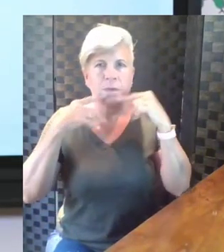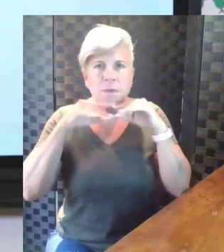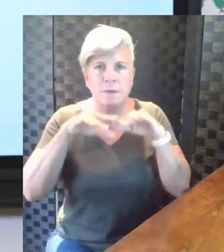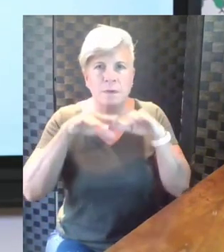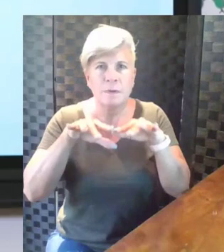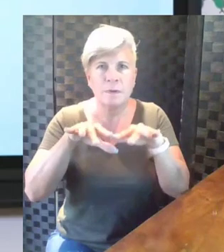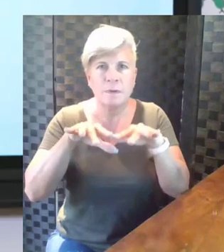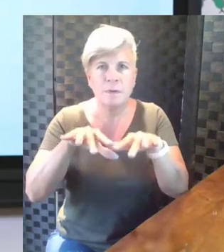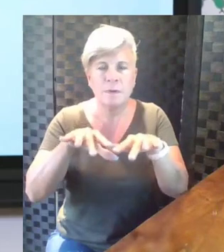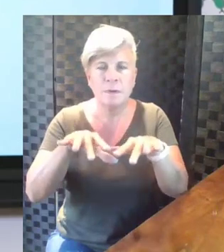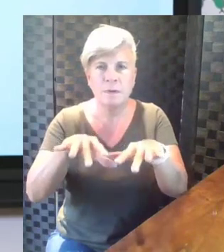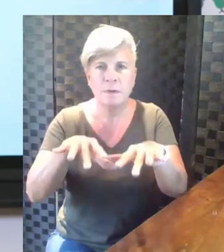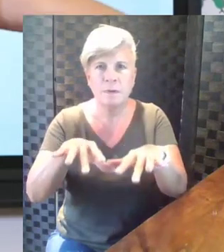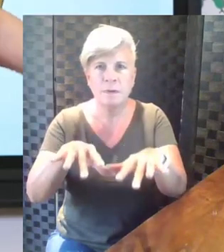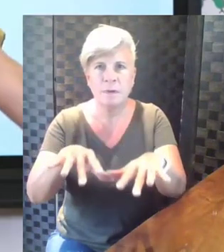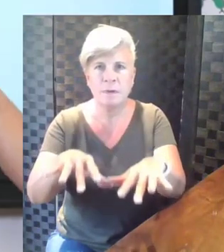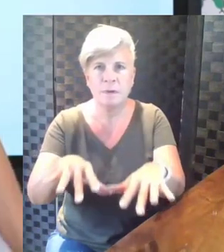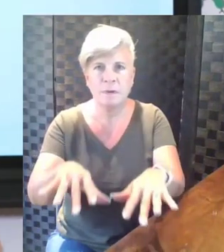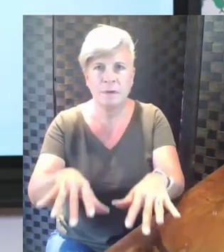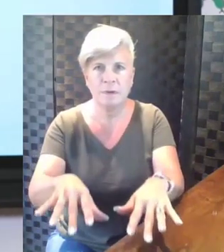And breathe out.